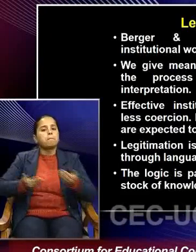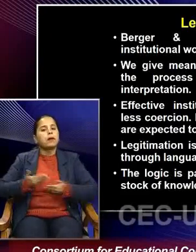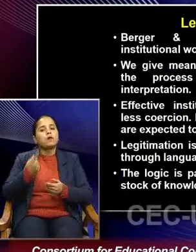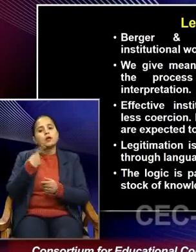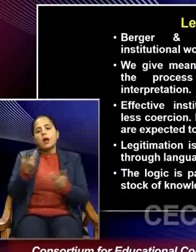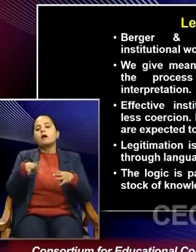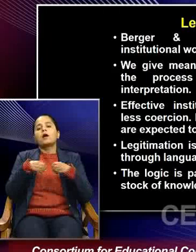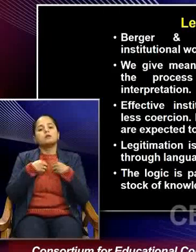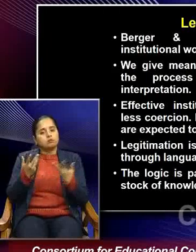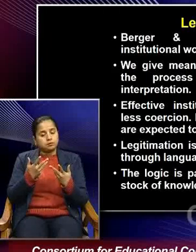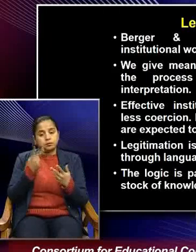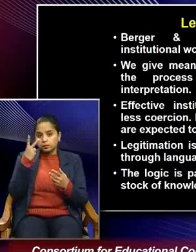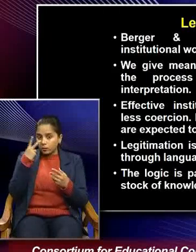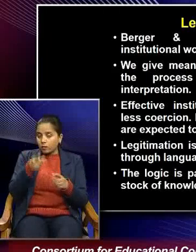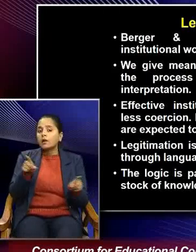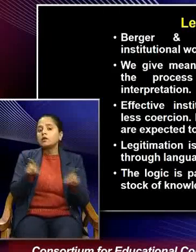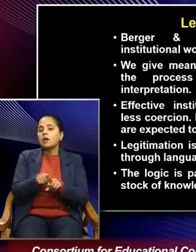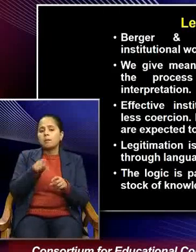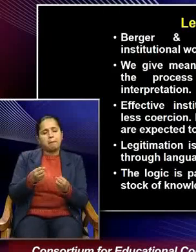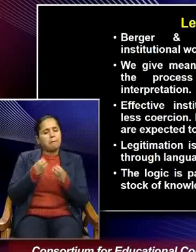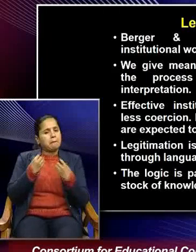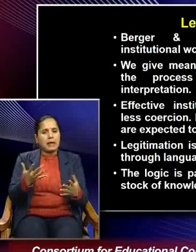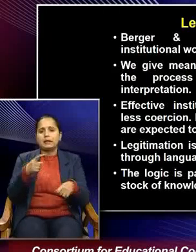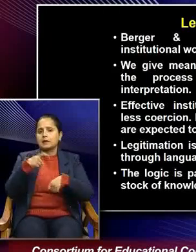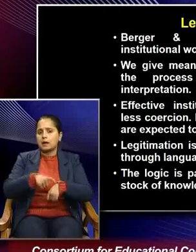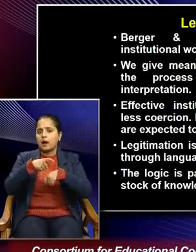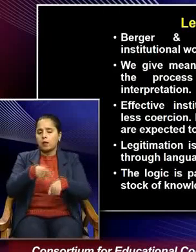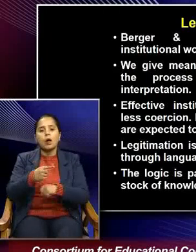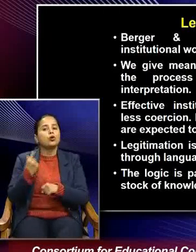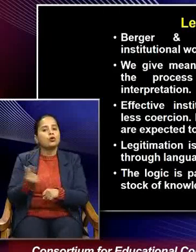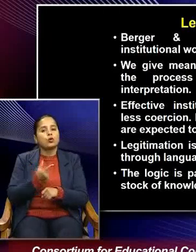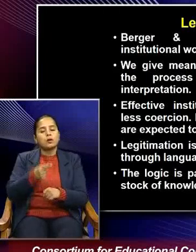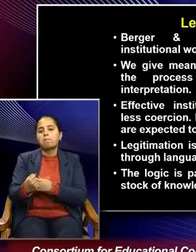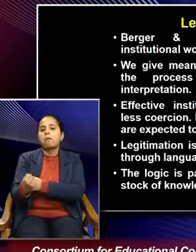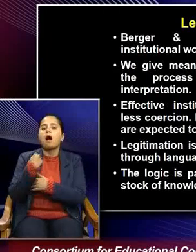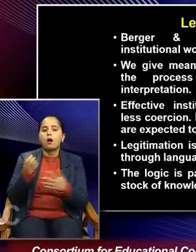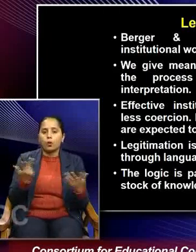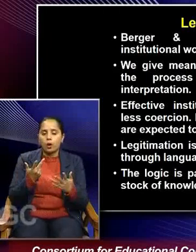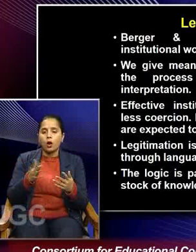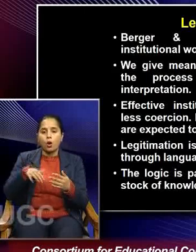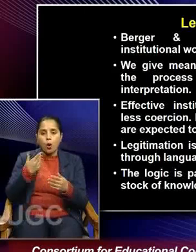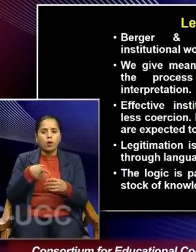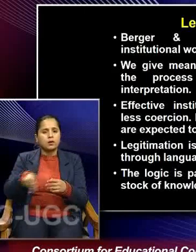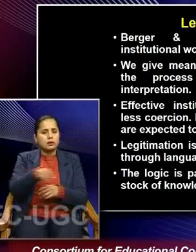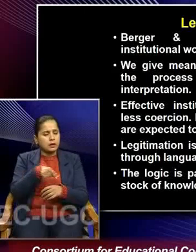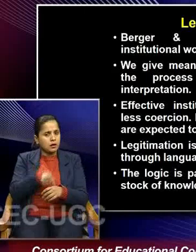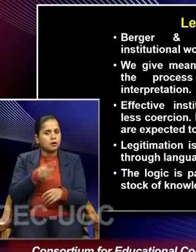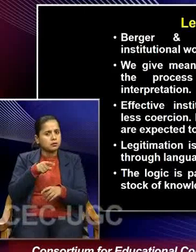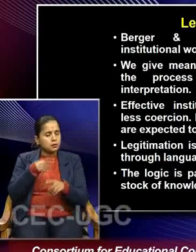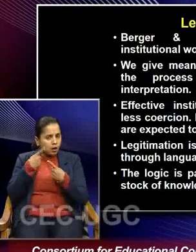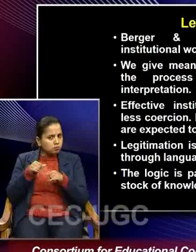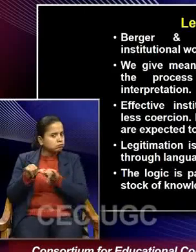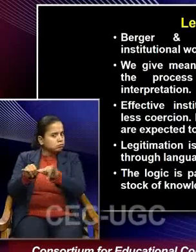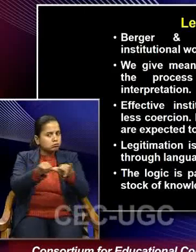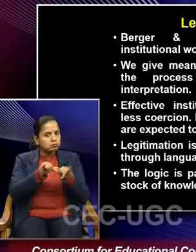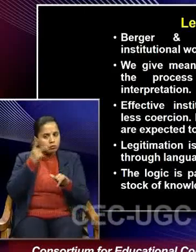behavior, and it is also many a time the use of power or a hegemony that